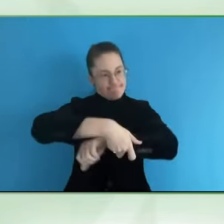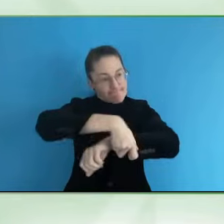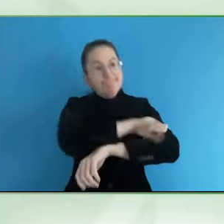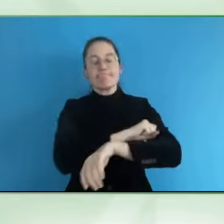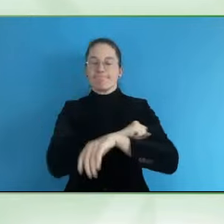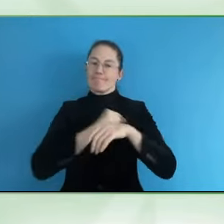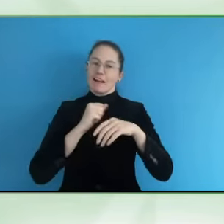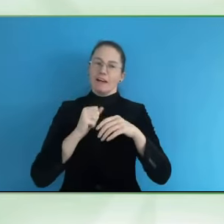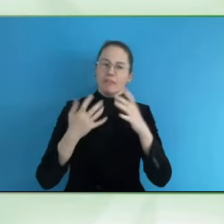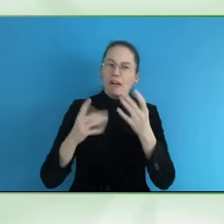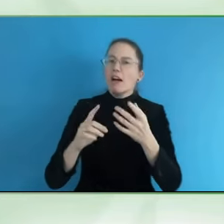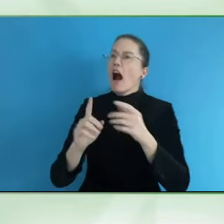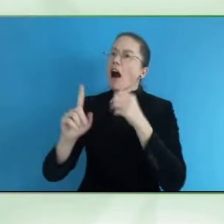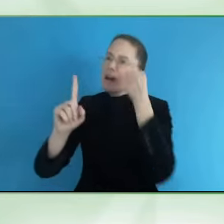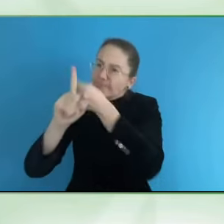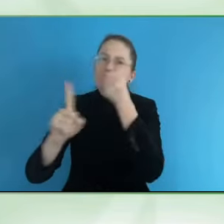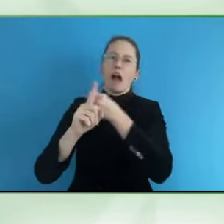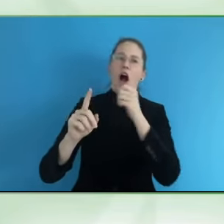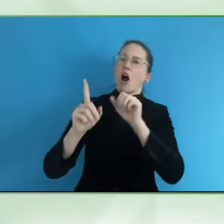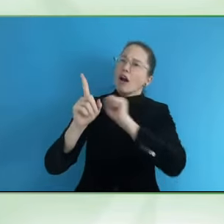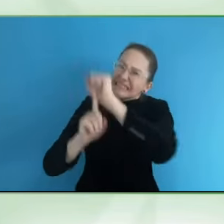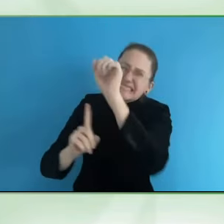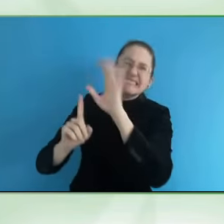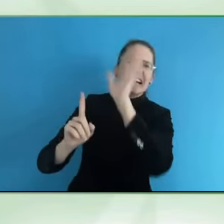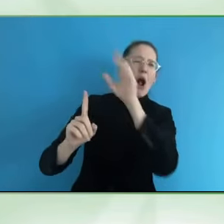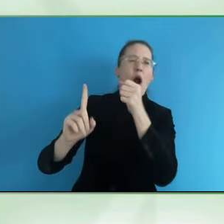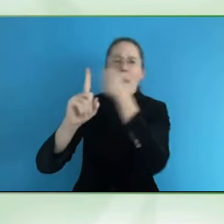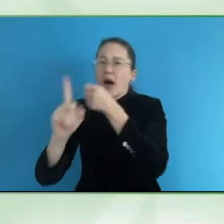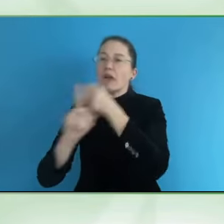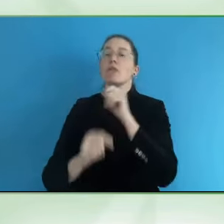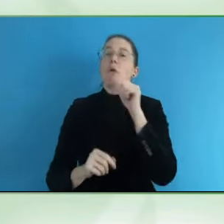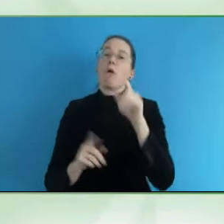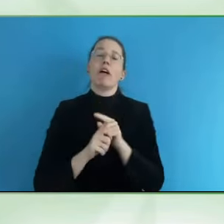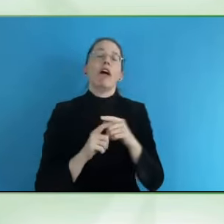change to come from the top, it comes top to bottom and bottom up.